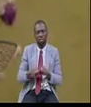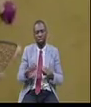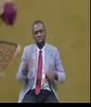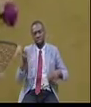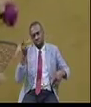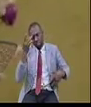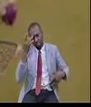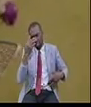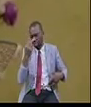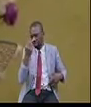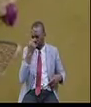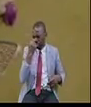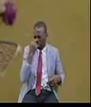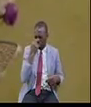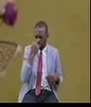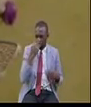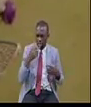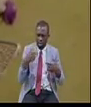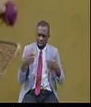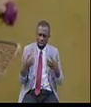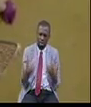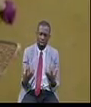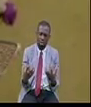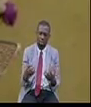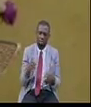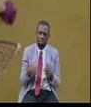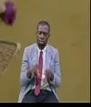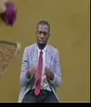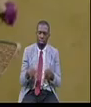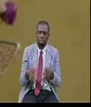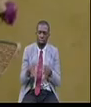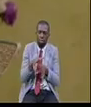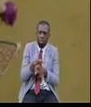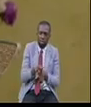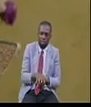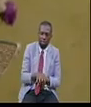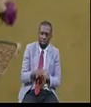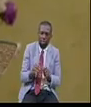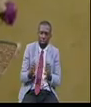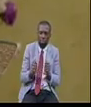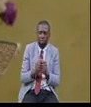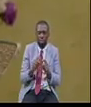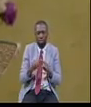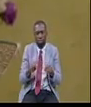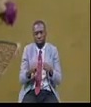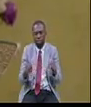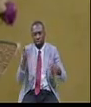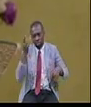and the blind, the oppressed, and those with diverse kinds of diseases and ailments.